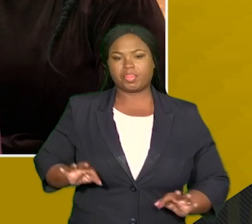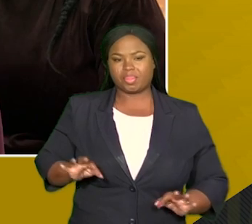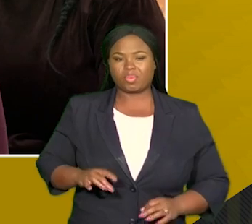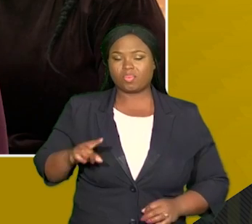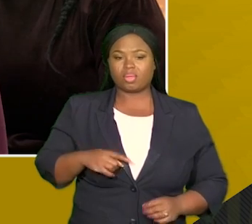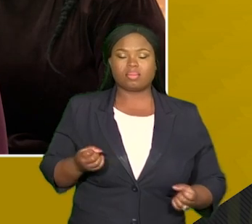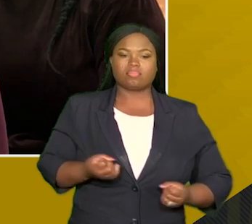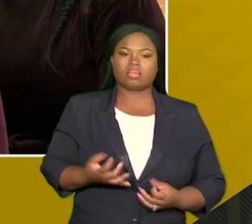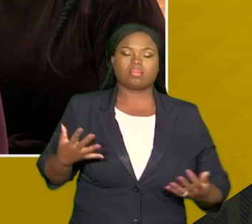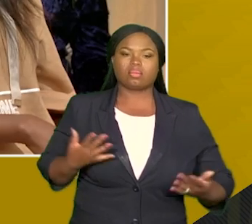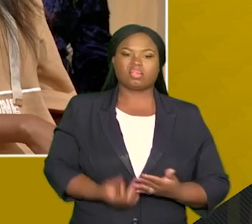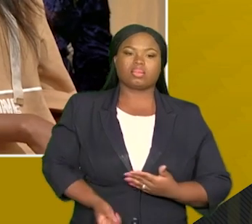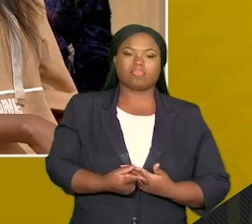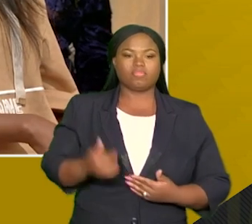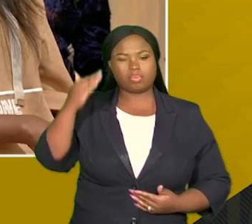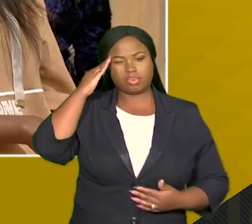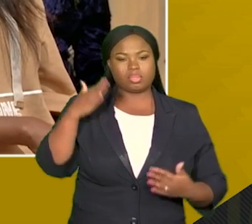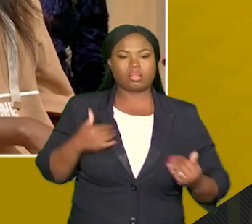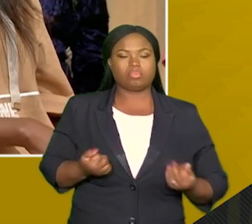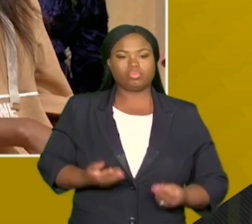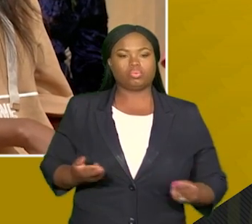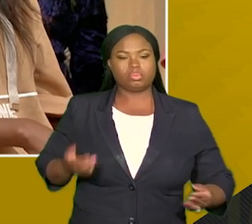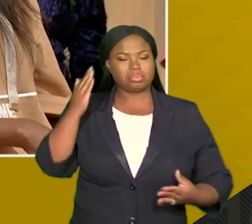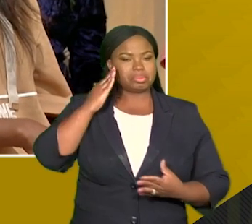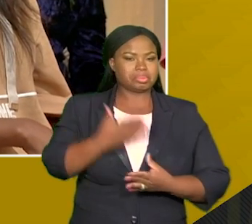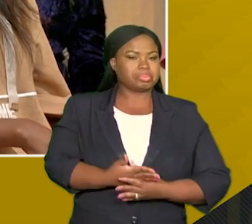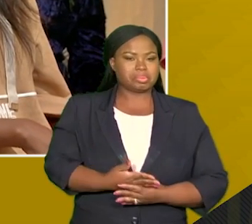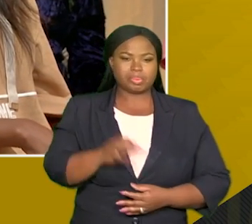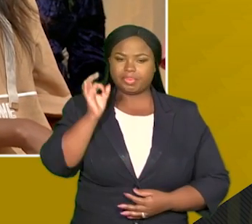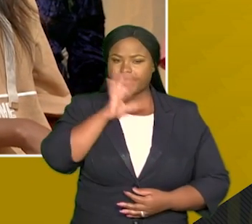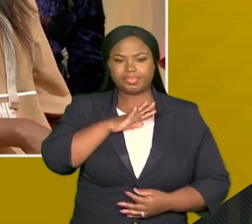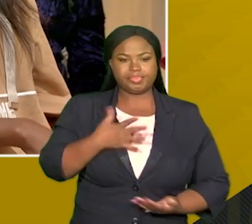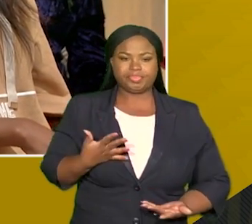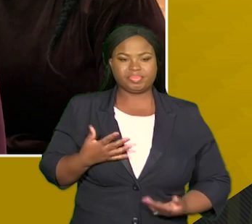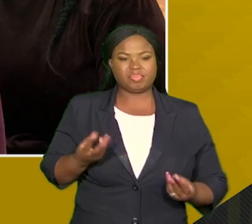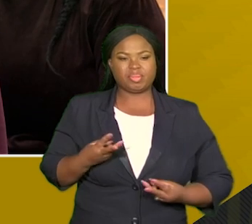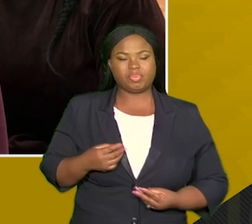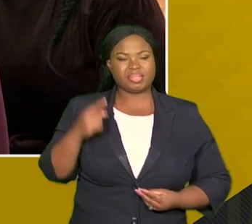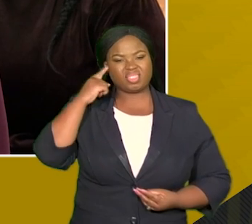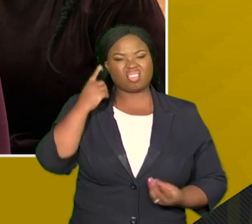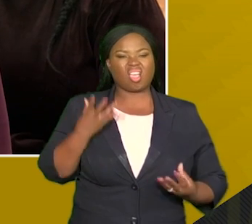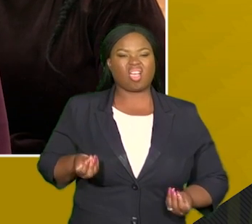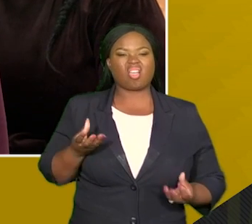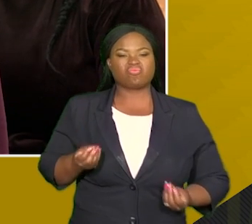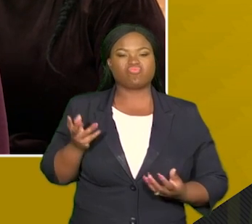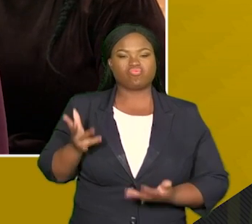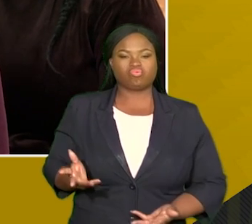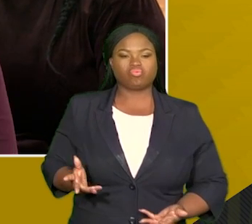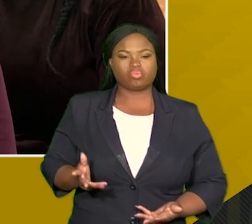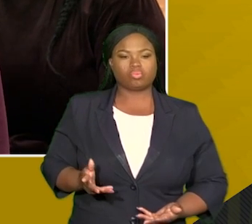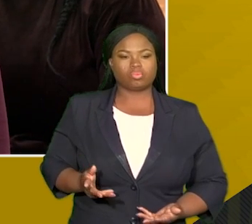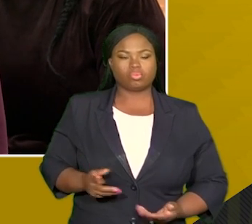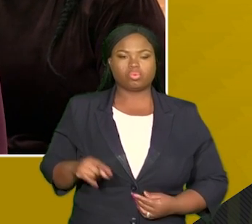often a huge stigma around mental health resources such as psychologists. People see them as being soft or for men that aren't